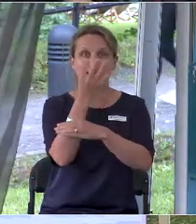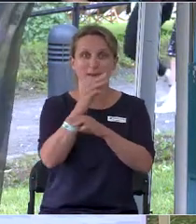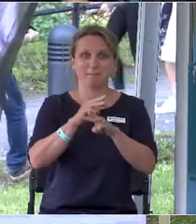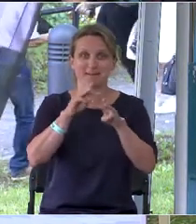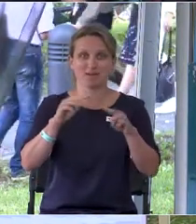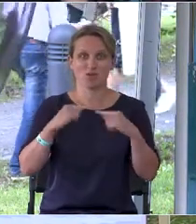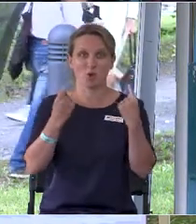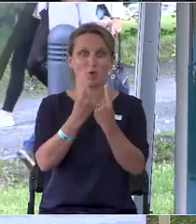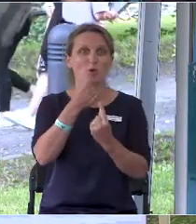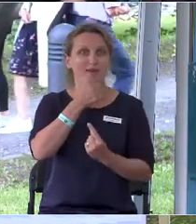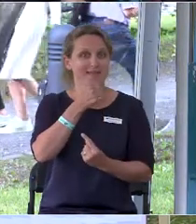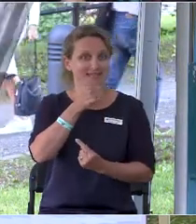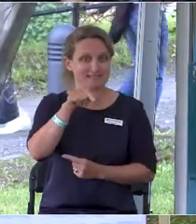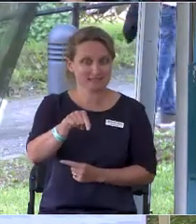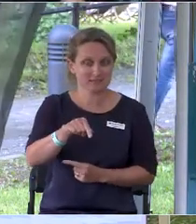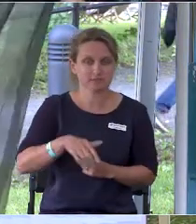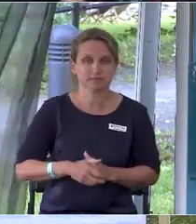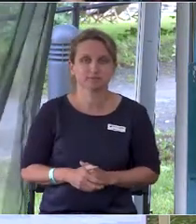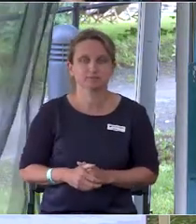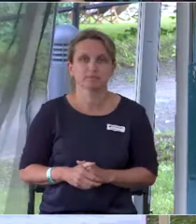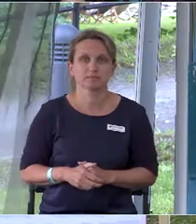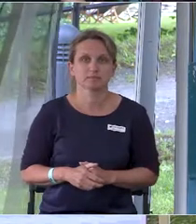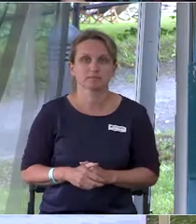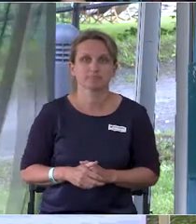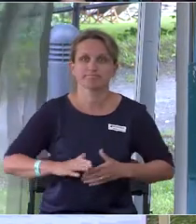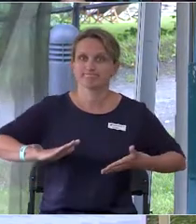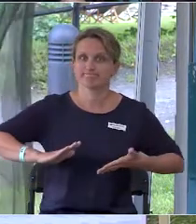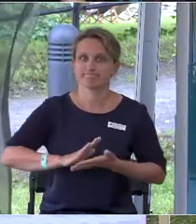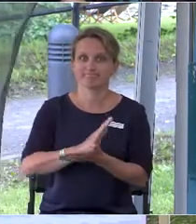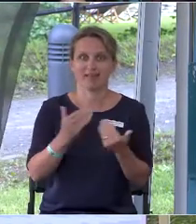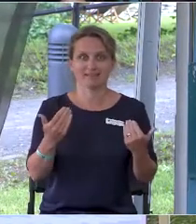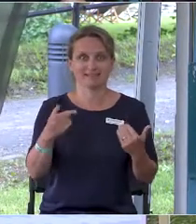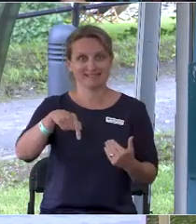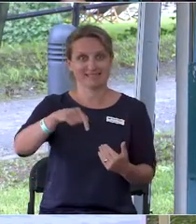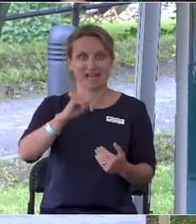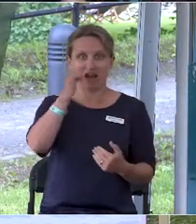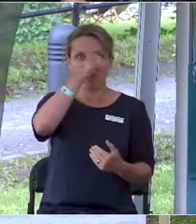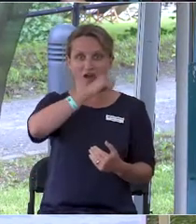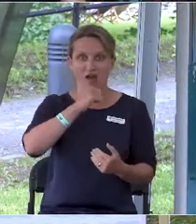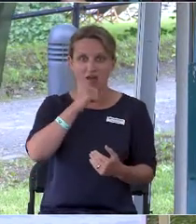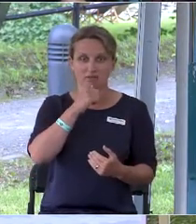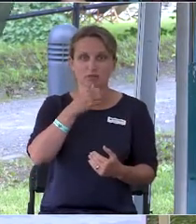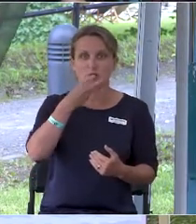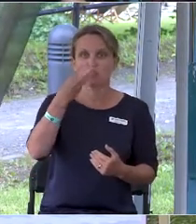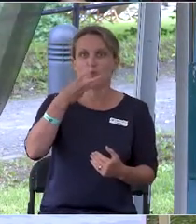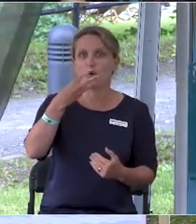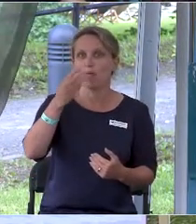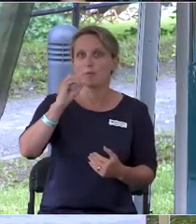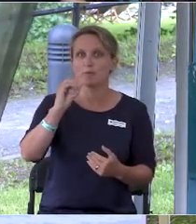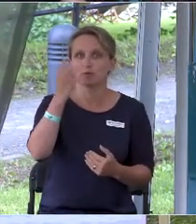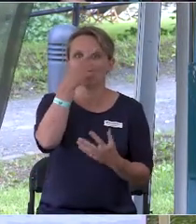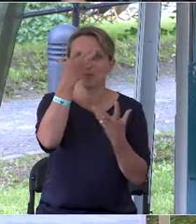in Estonia is celebrating this year the 30th anniversary. So